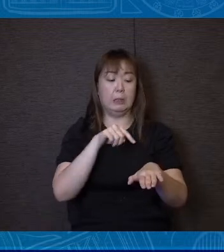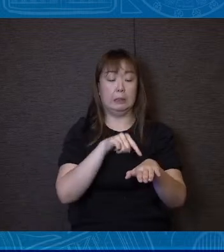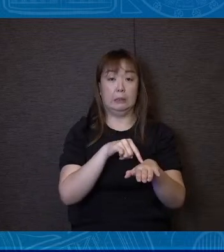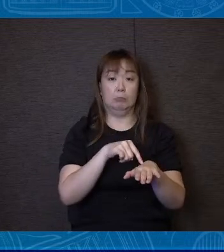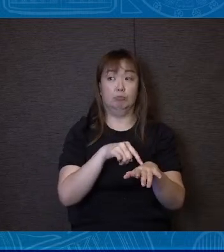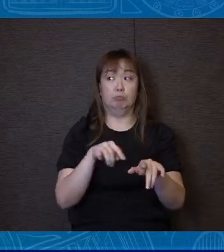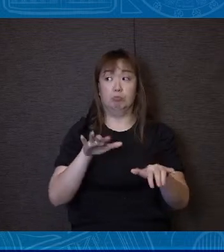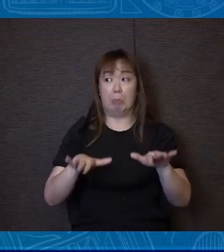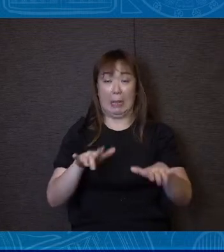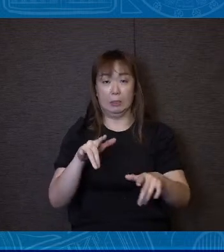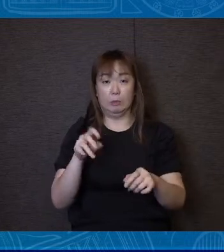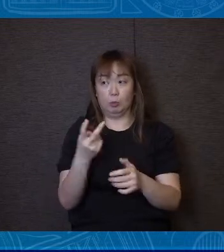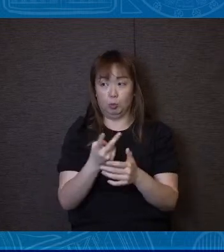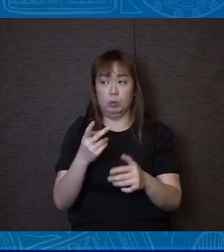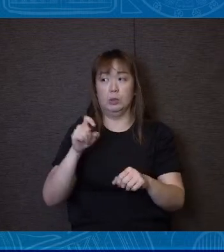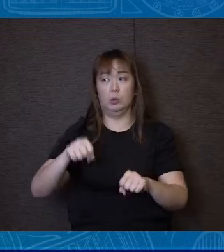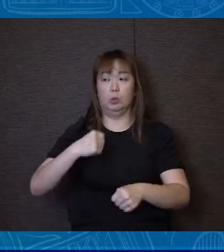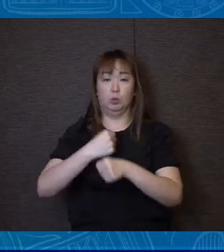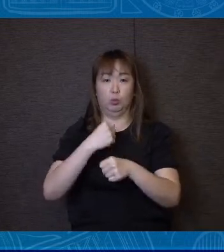now.